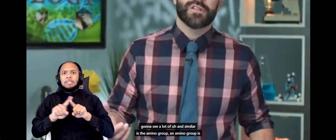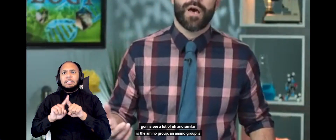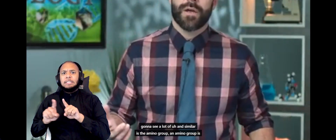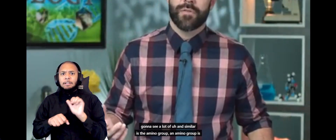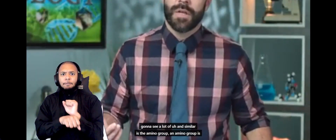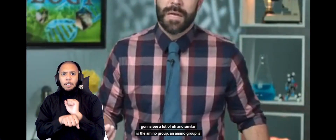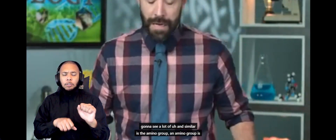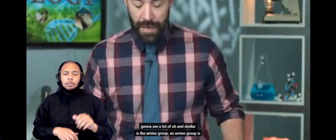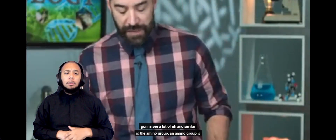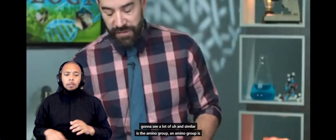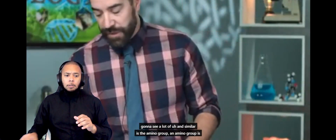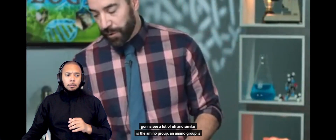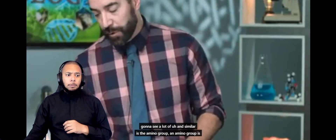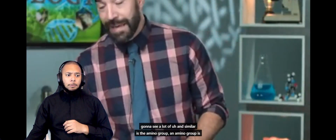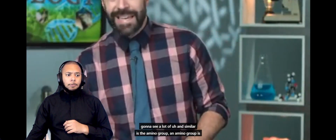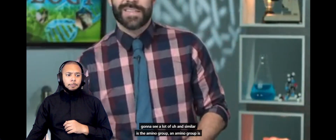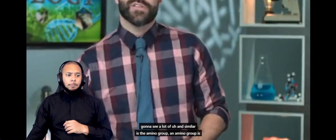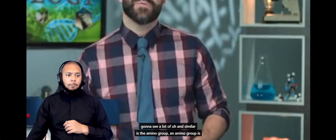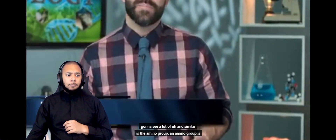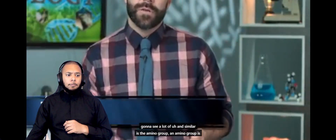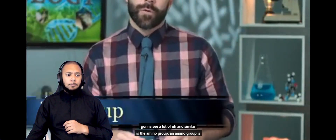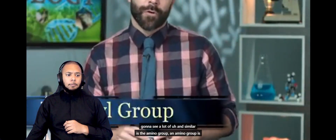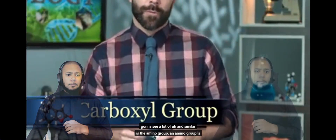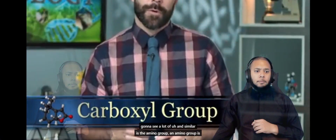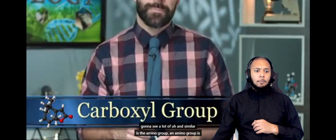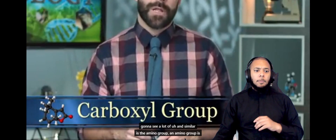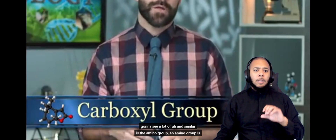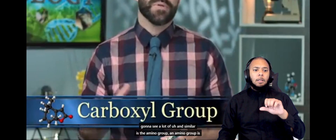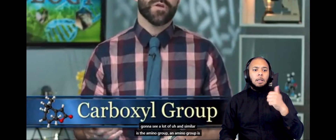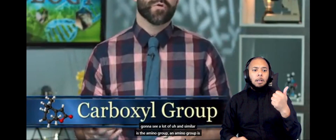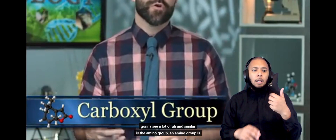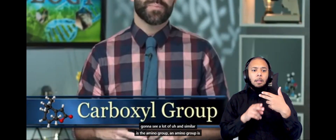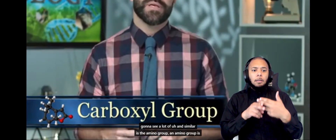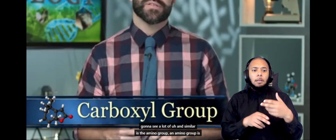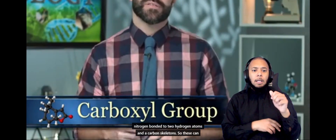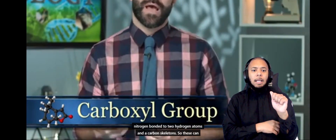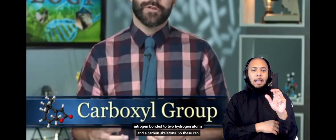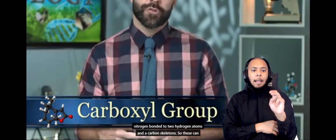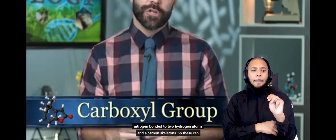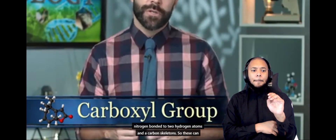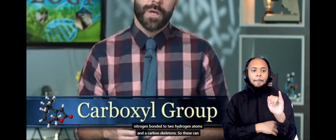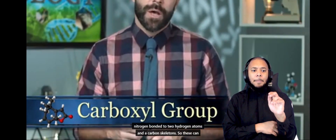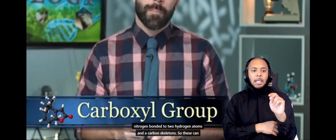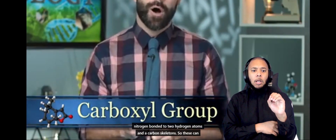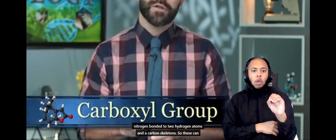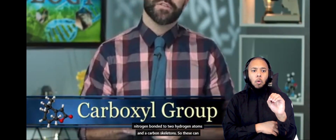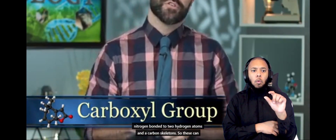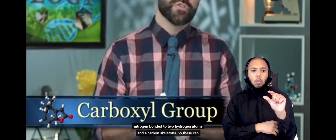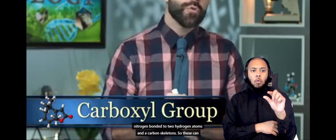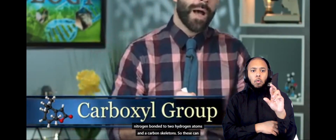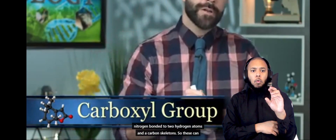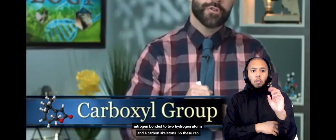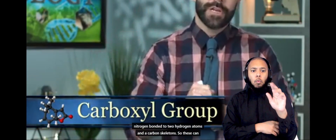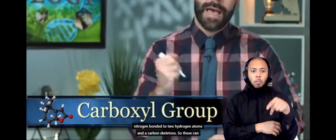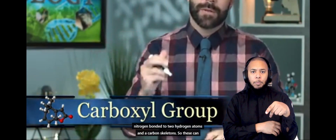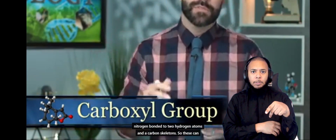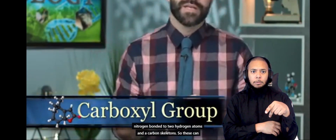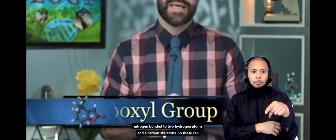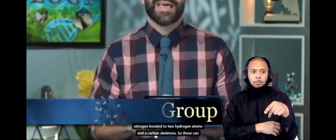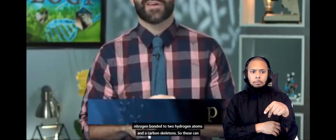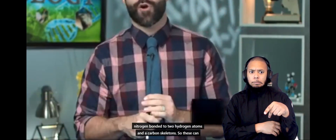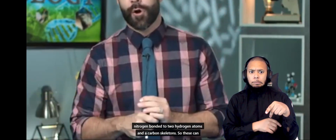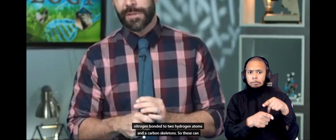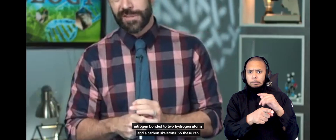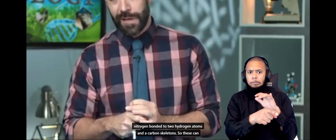we're going to see a lot of, and similar, is the amino group. An amino group is nitrogen bonded to 2 hydrogen